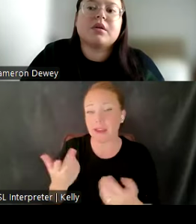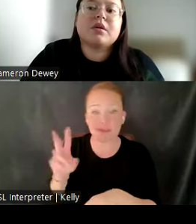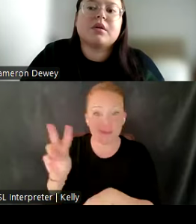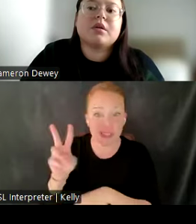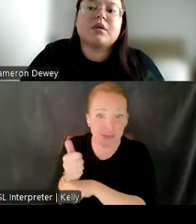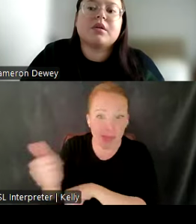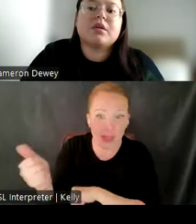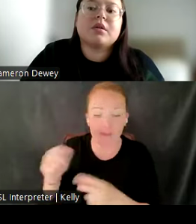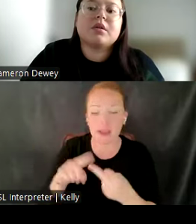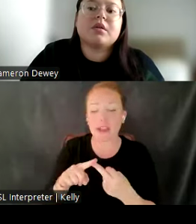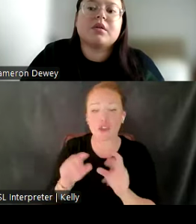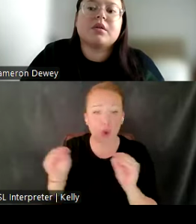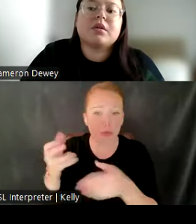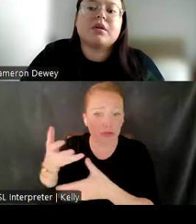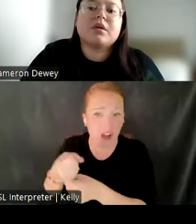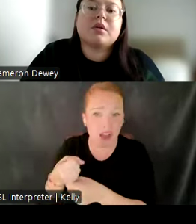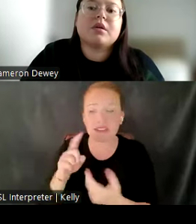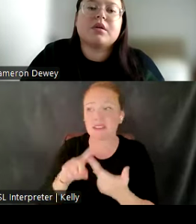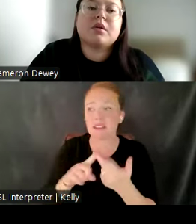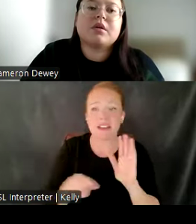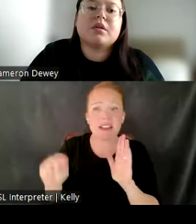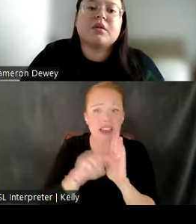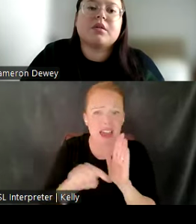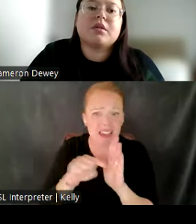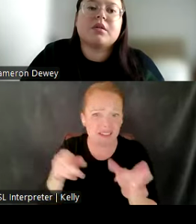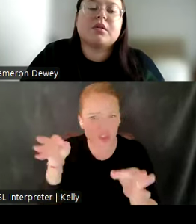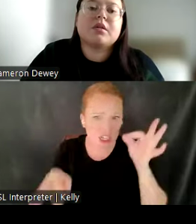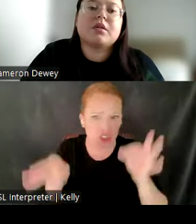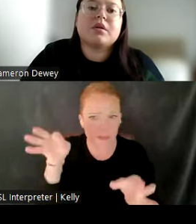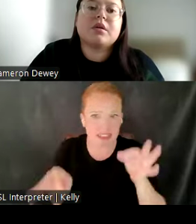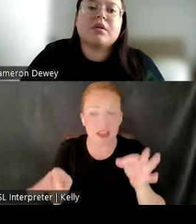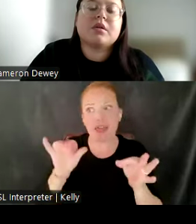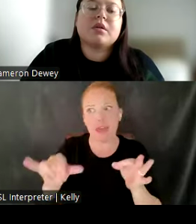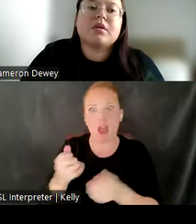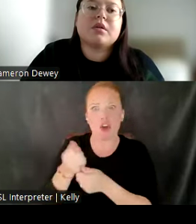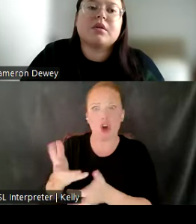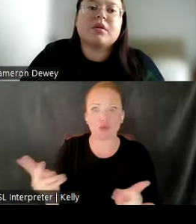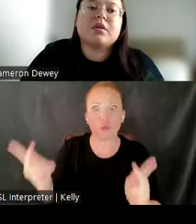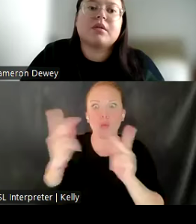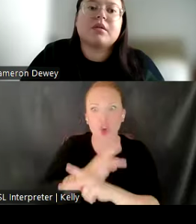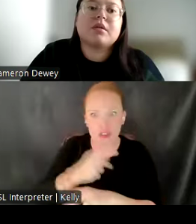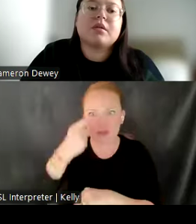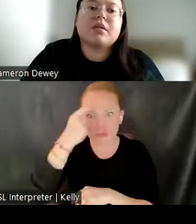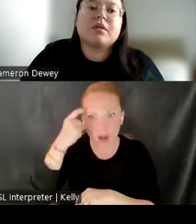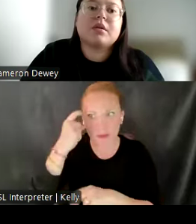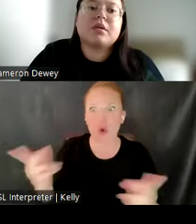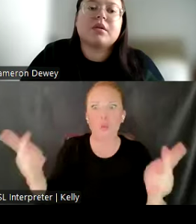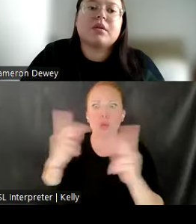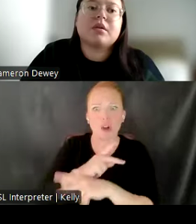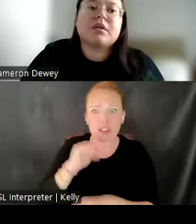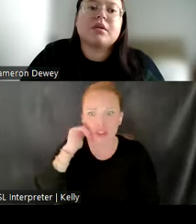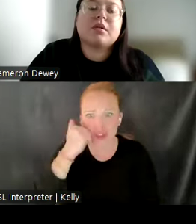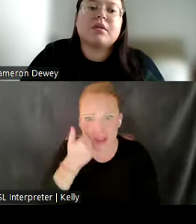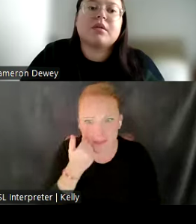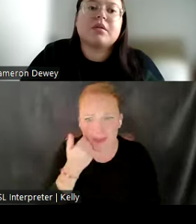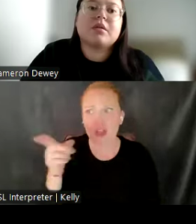negative judgments, and in turn, it causes increased trauma, increased shame, and may make